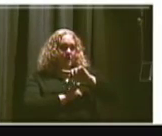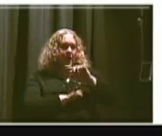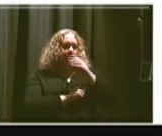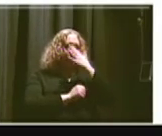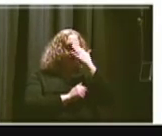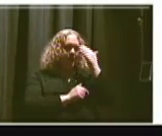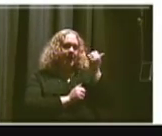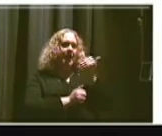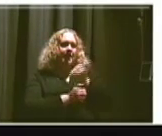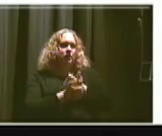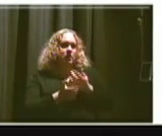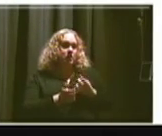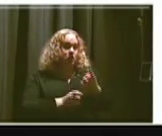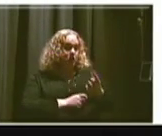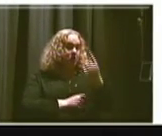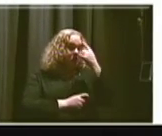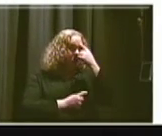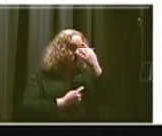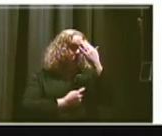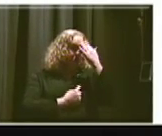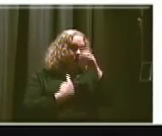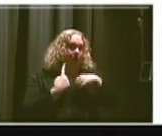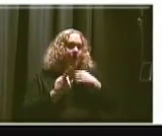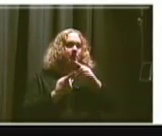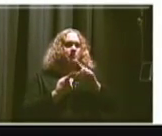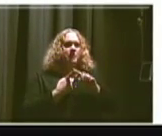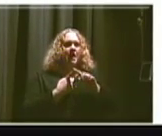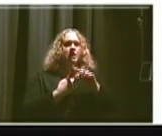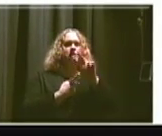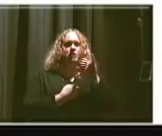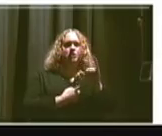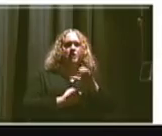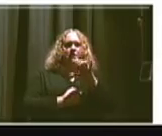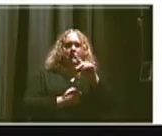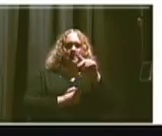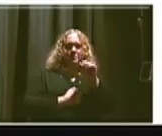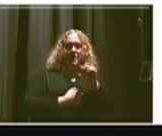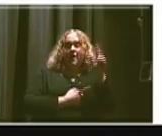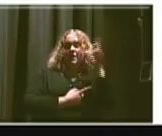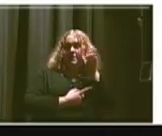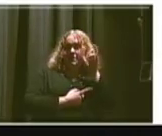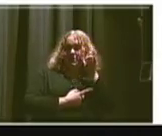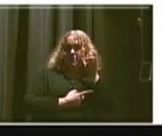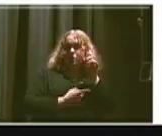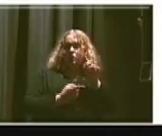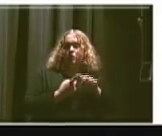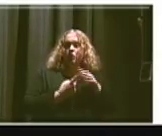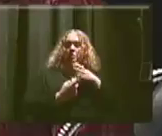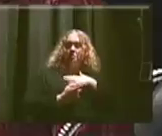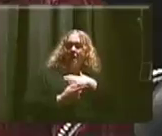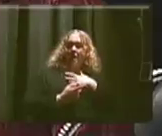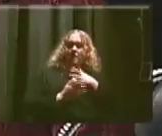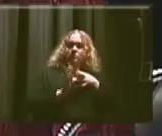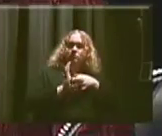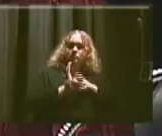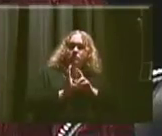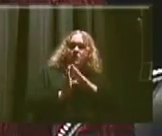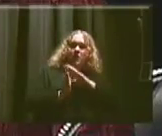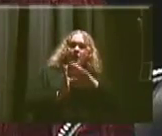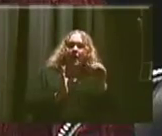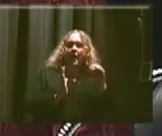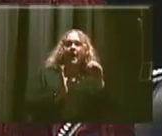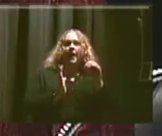know about JCPS. Listen to my overview and the progress of our wonderful teachers and principals, and